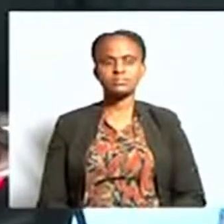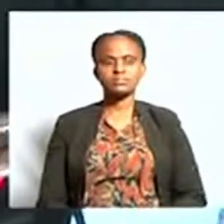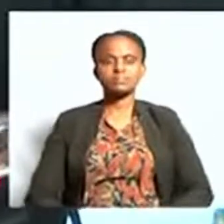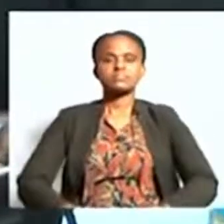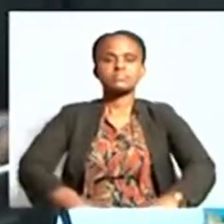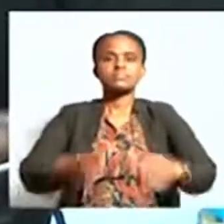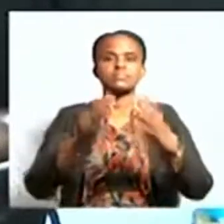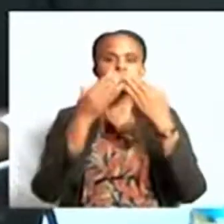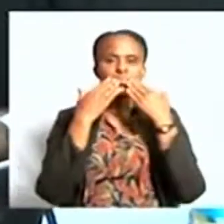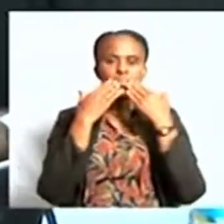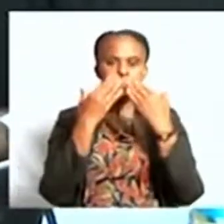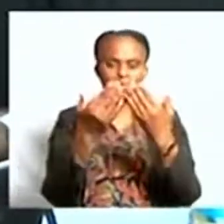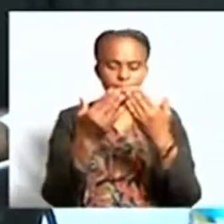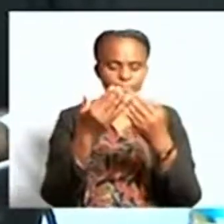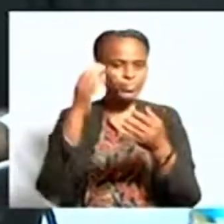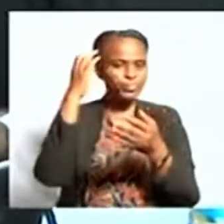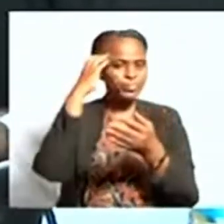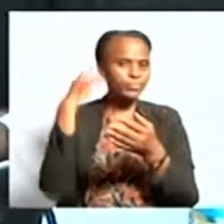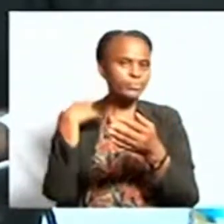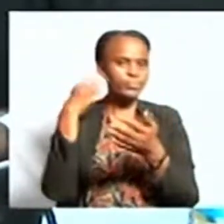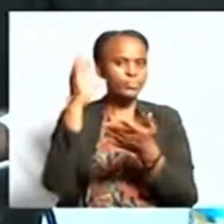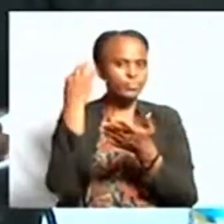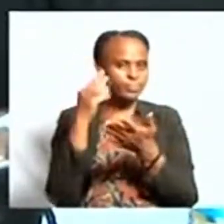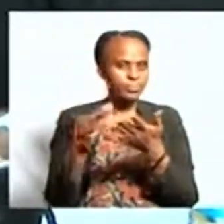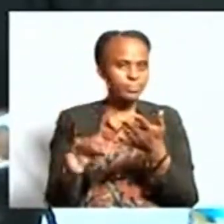Thank you. Office of the Clerk.